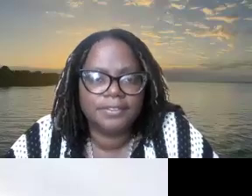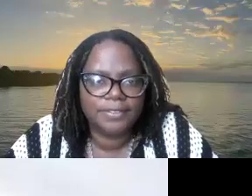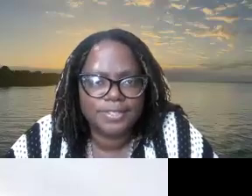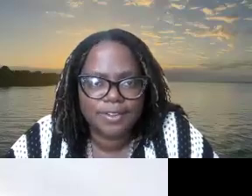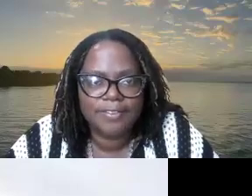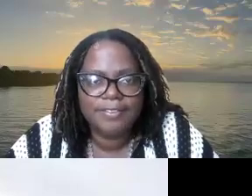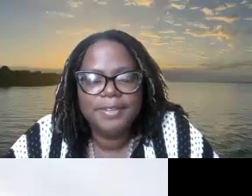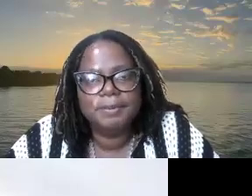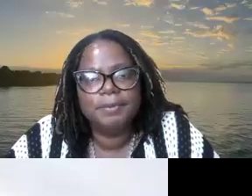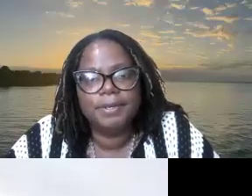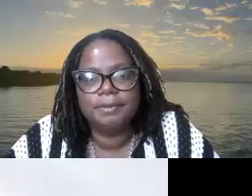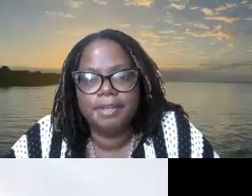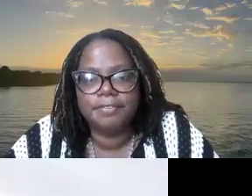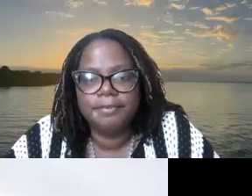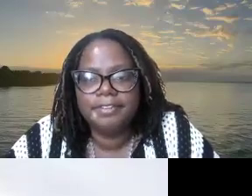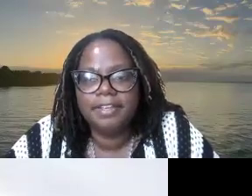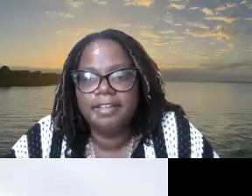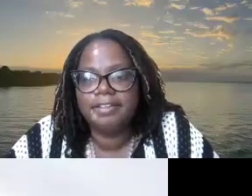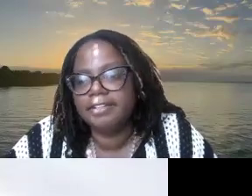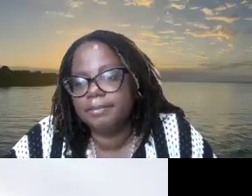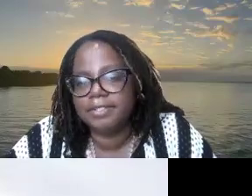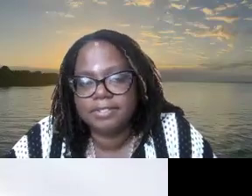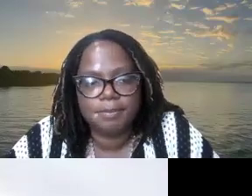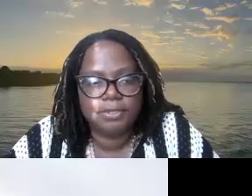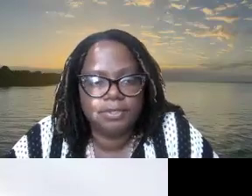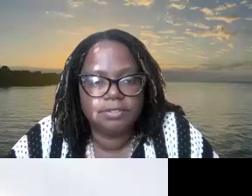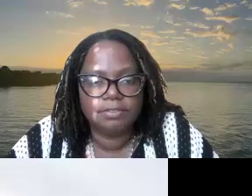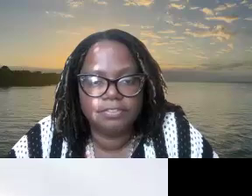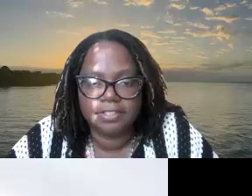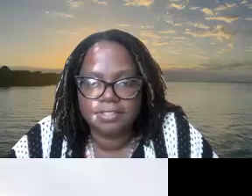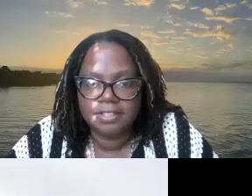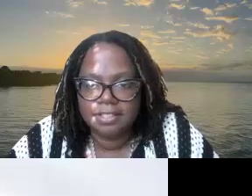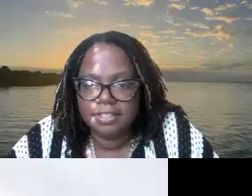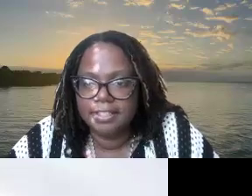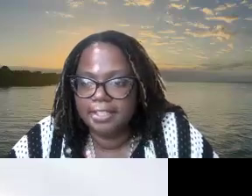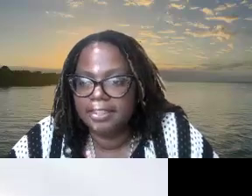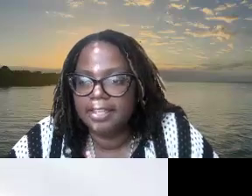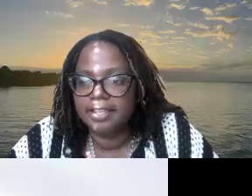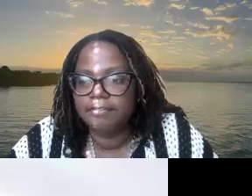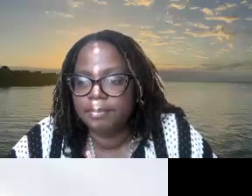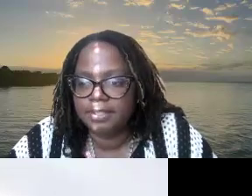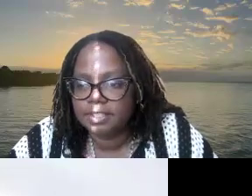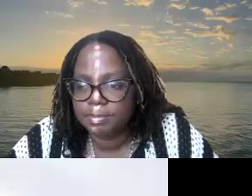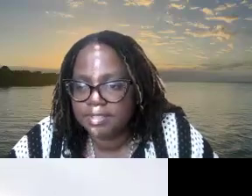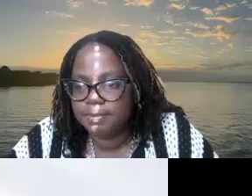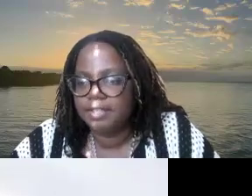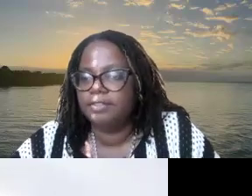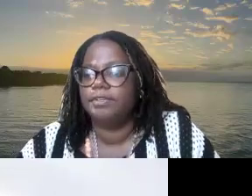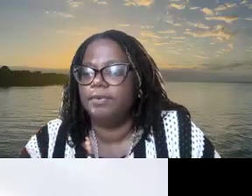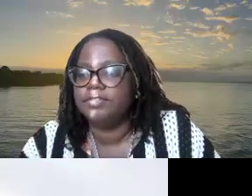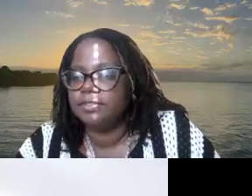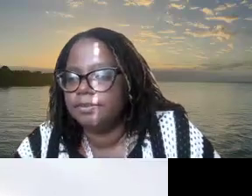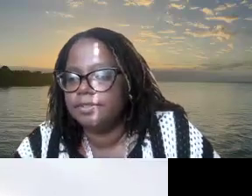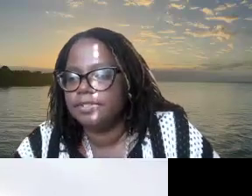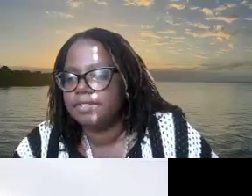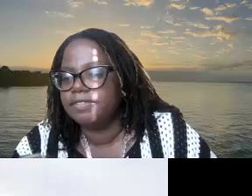in the work that are on this call, but we welcome everyone. And this is an opportunity to reflect. And again, I thank everybody that's participating.